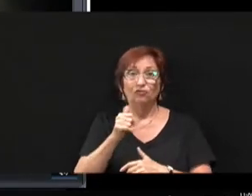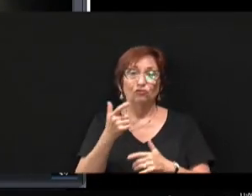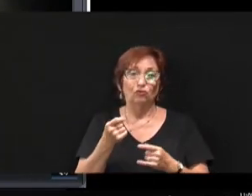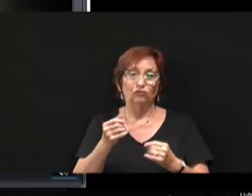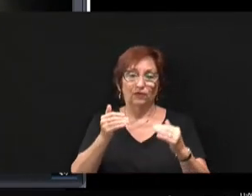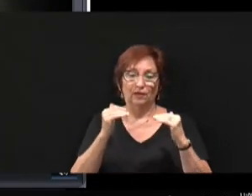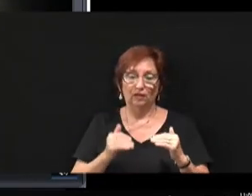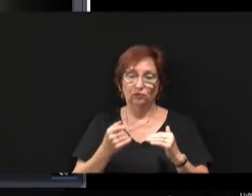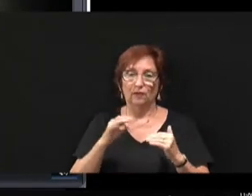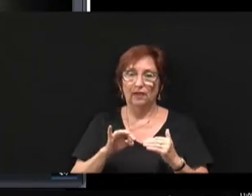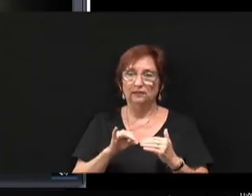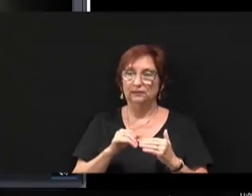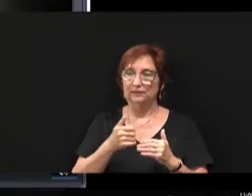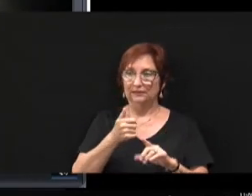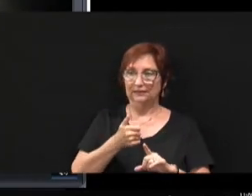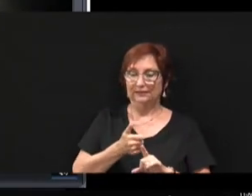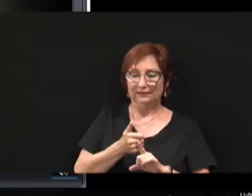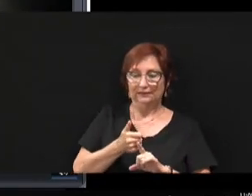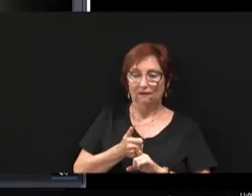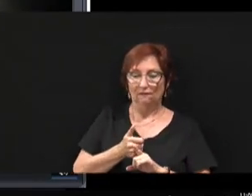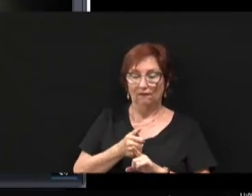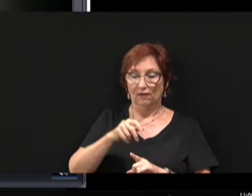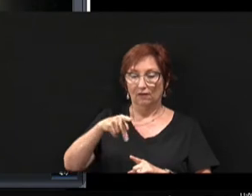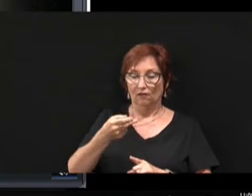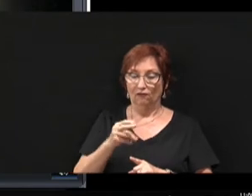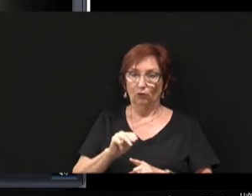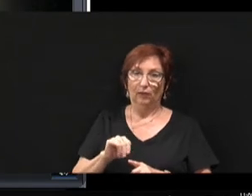is phoneme segmentation.